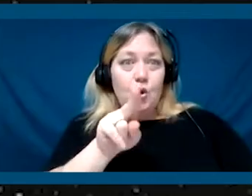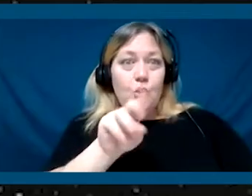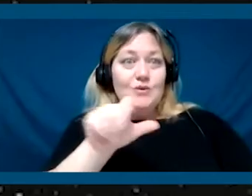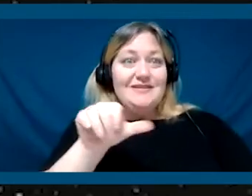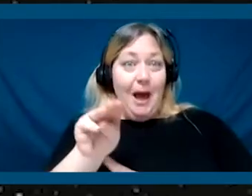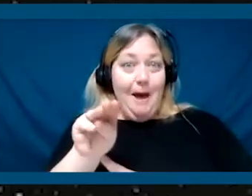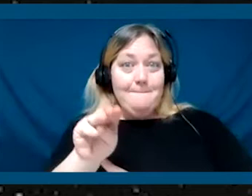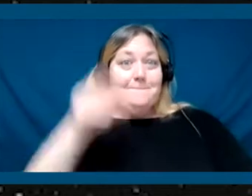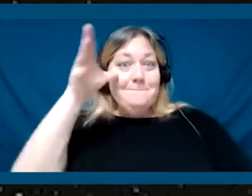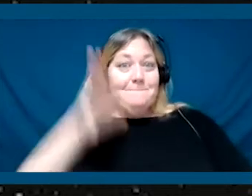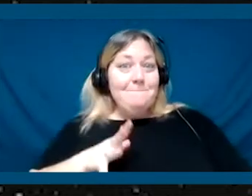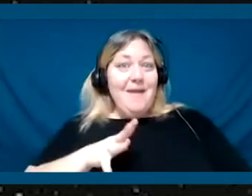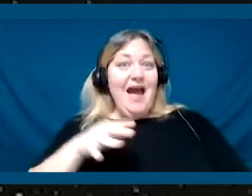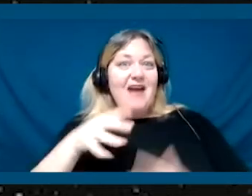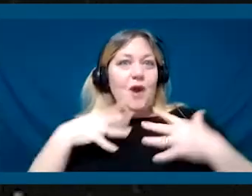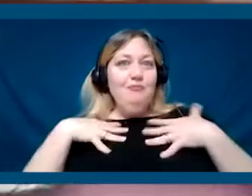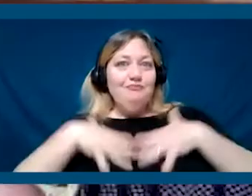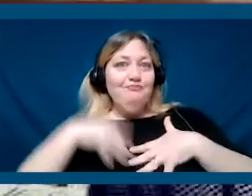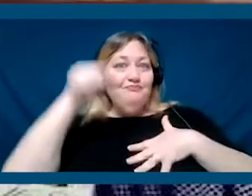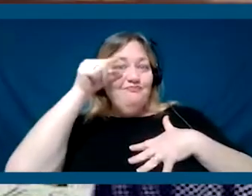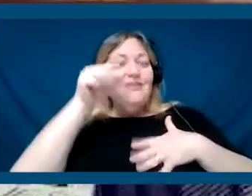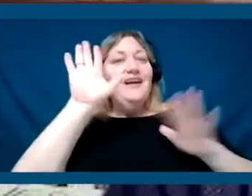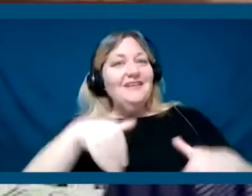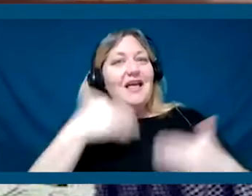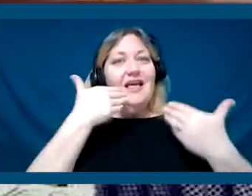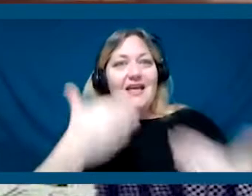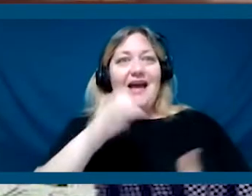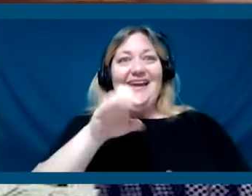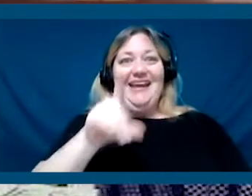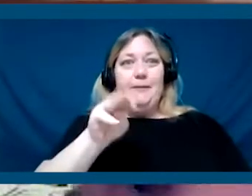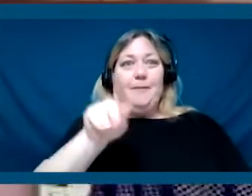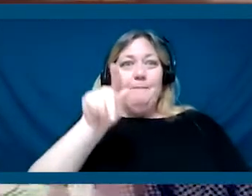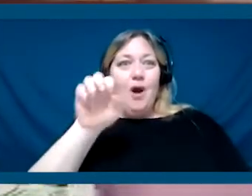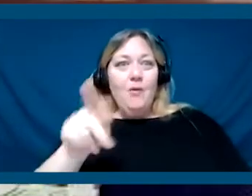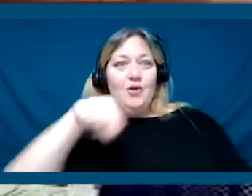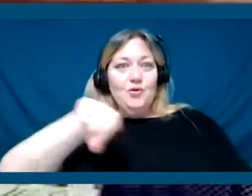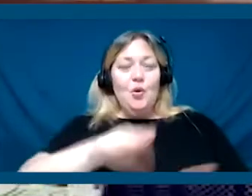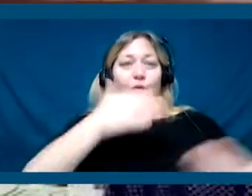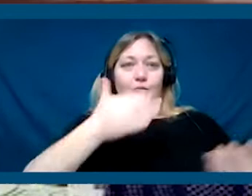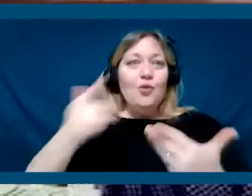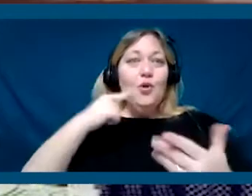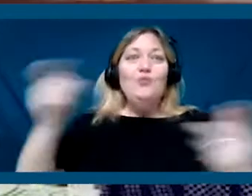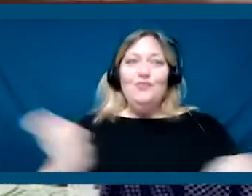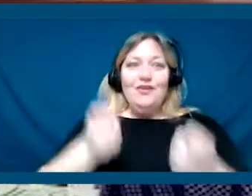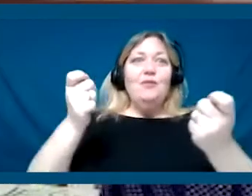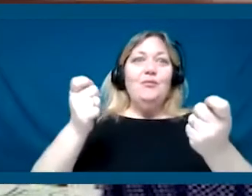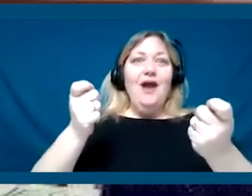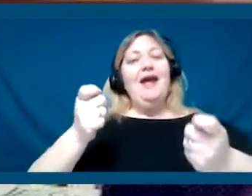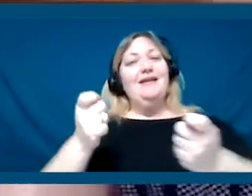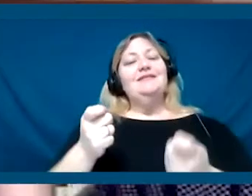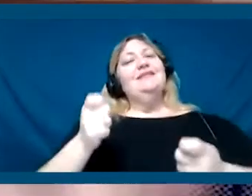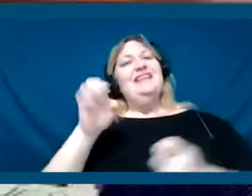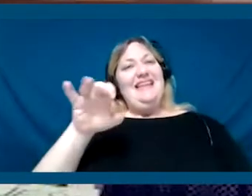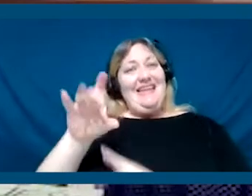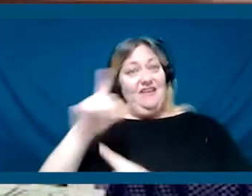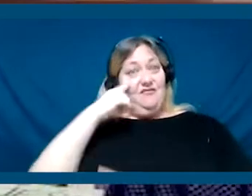Sure. Well, thank you, Adam. Assalamu alaikum, everybody, and Eid Mubarak to all, especially those who celebrate. Eid for me, or